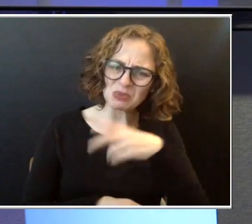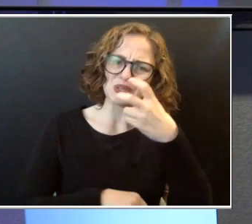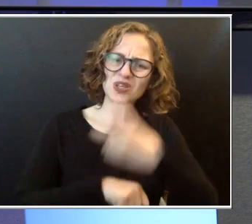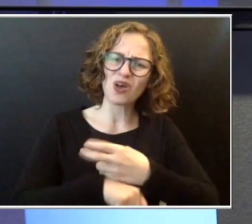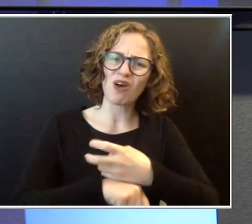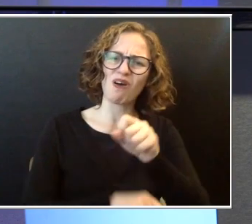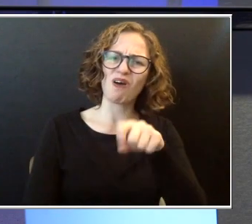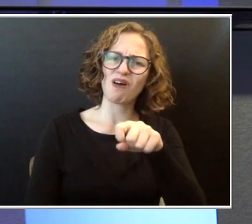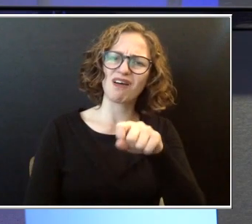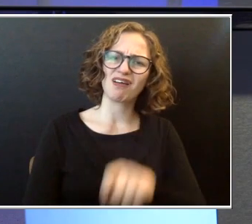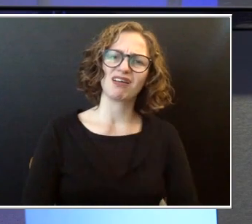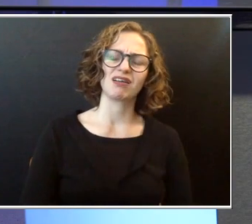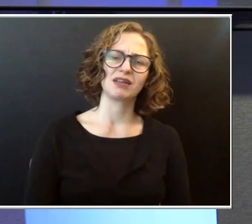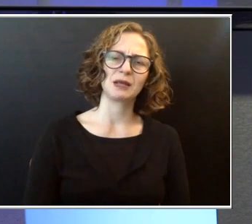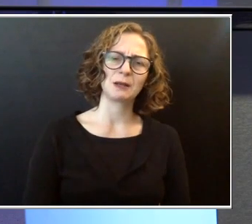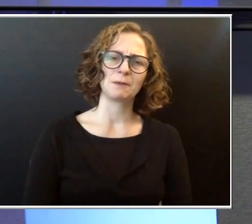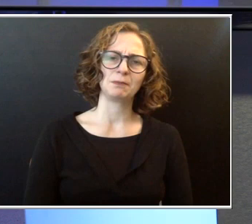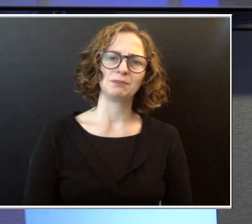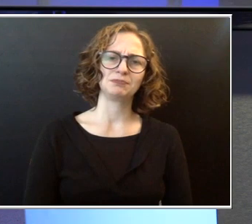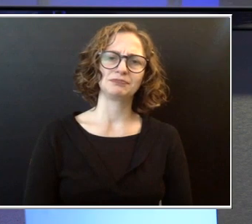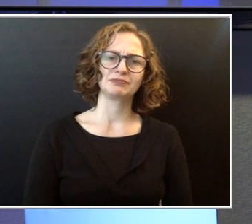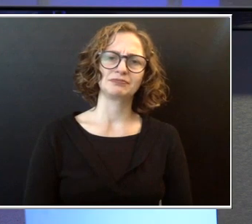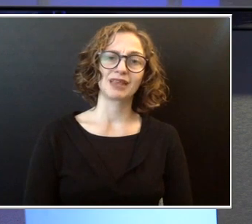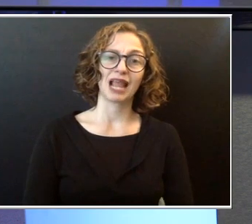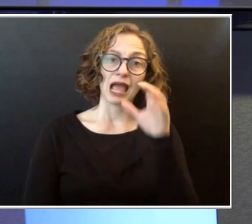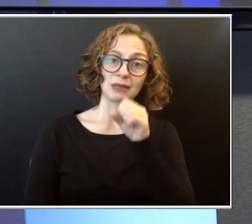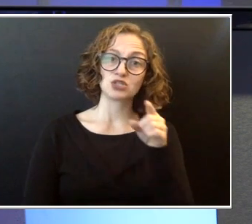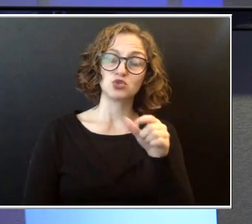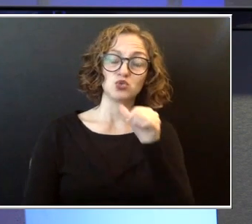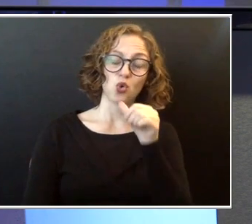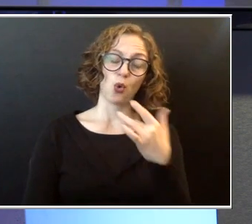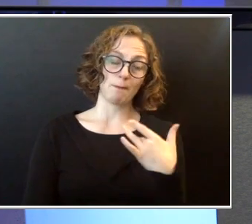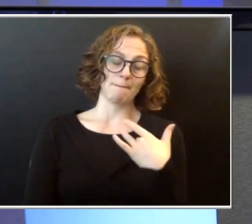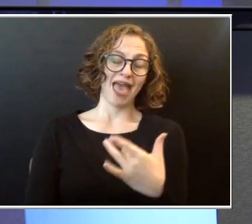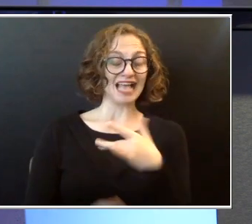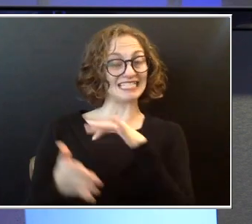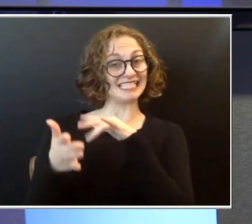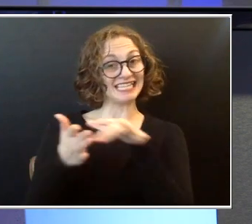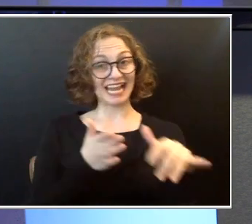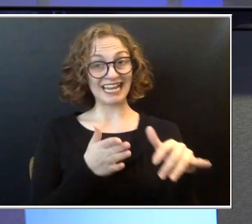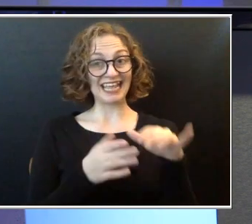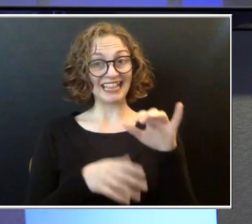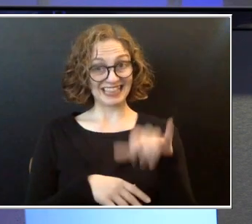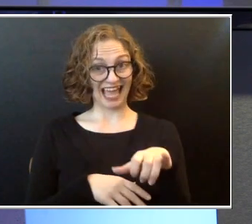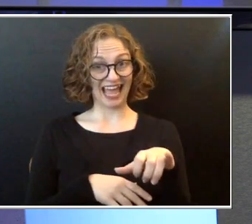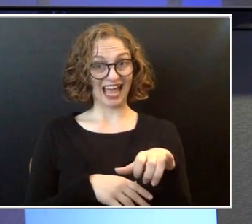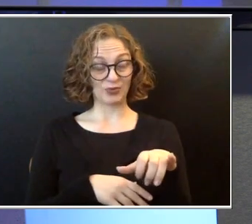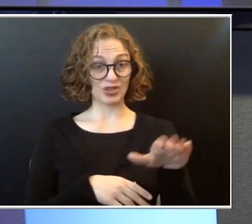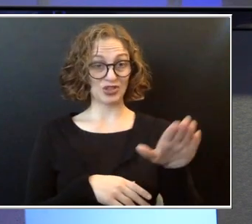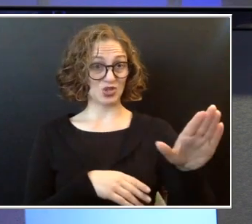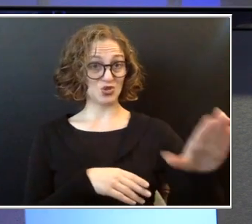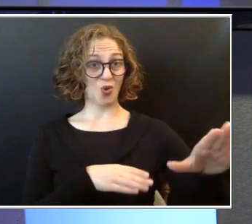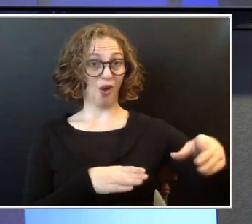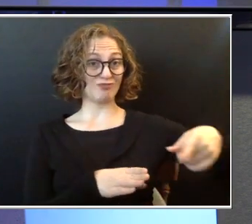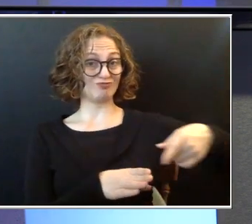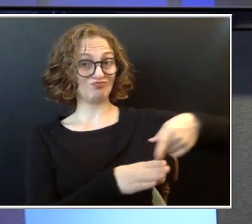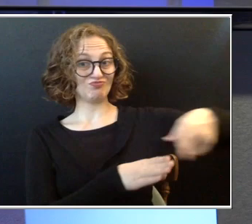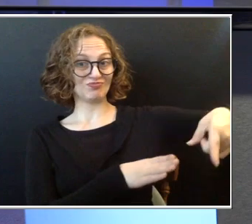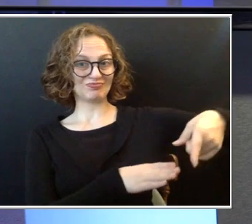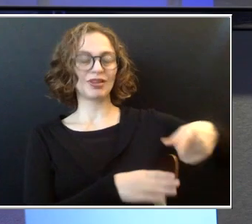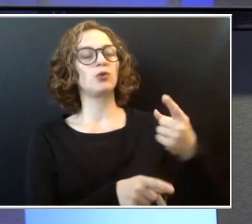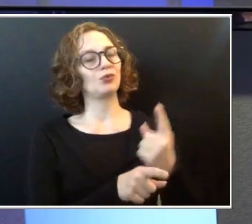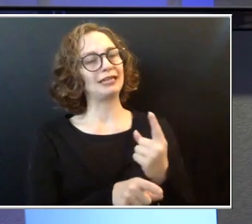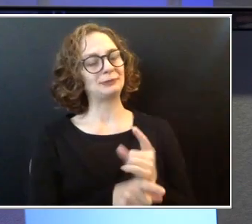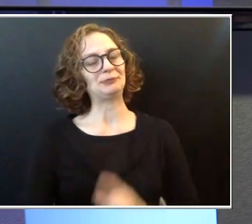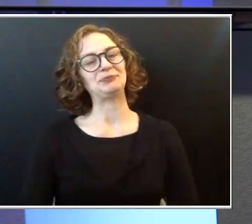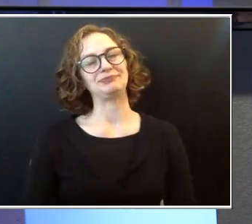isn't something you normally study in the Renaissance literature part. Is that accurate? Yes. Yeah. Yes. Okay. Yes. In So, fact, yeah.